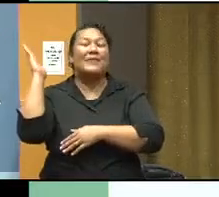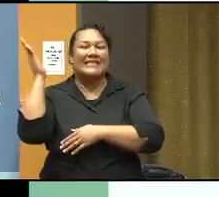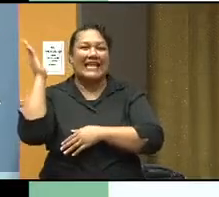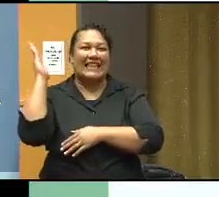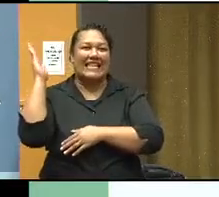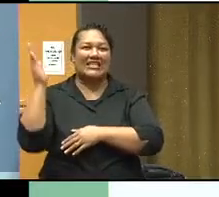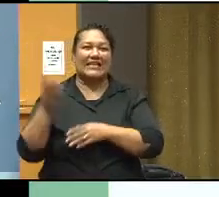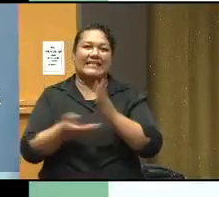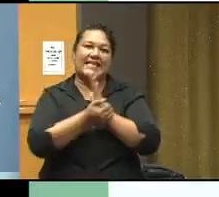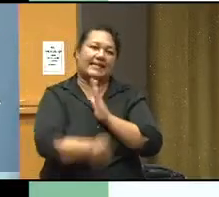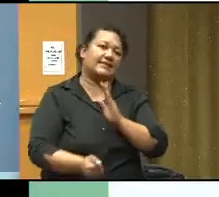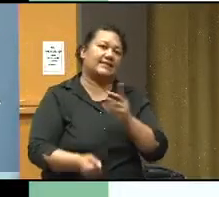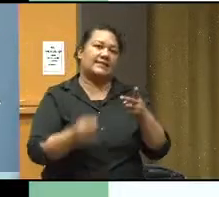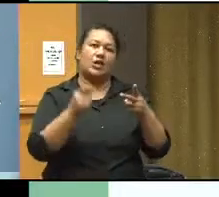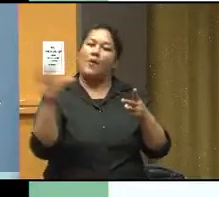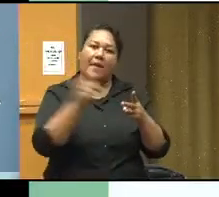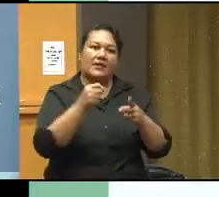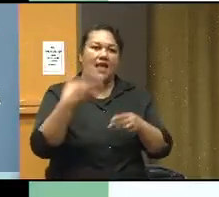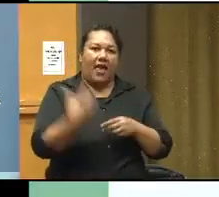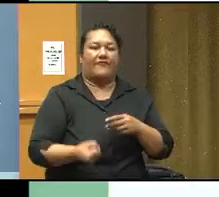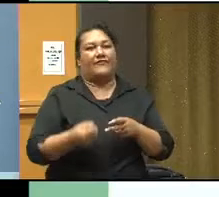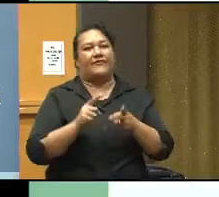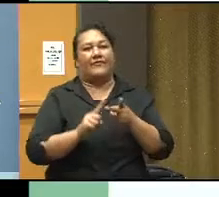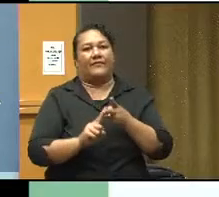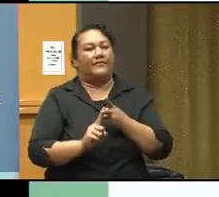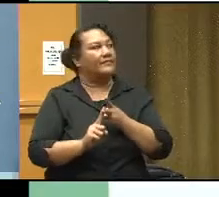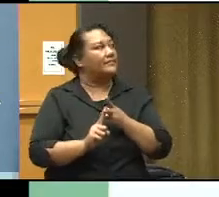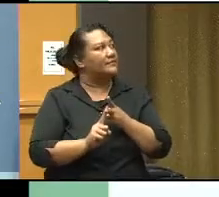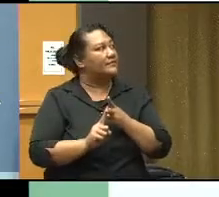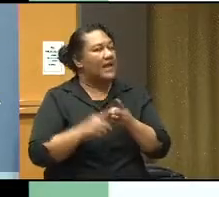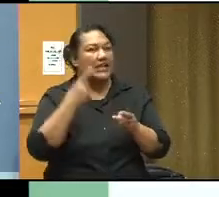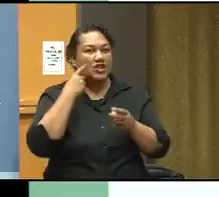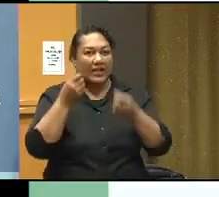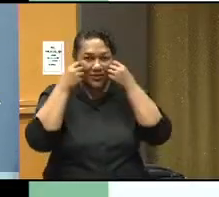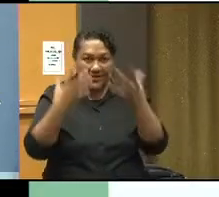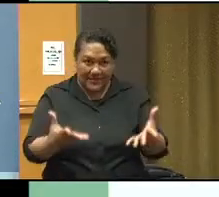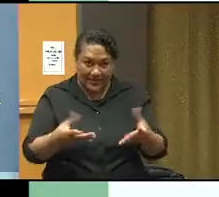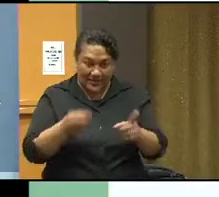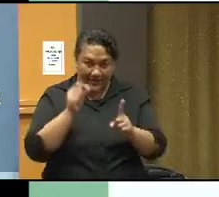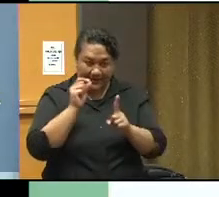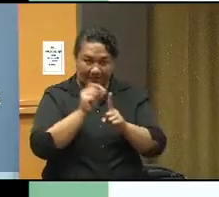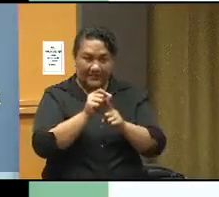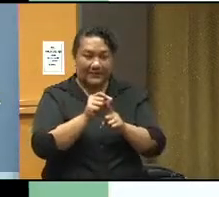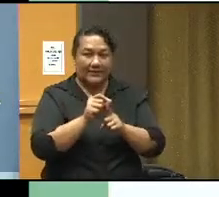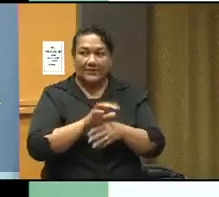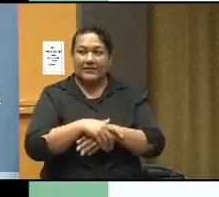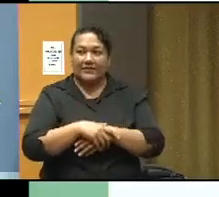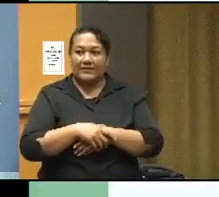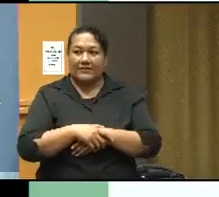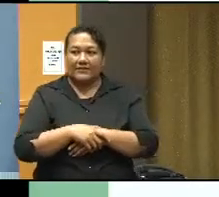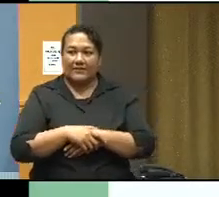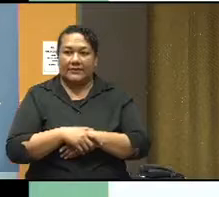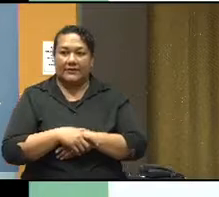hand gestures are very important, especially if we are trying to demonstrate some particular point or emphasize some points.